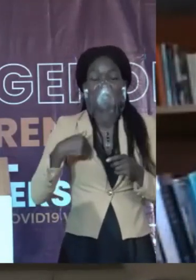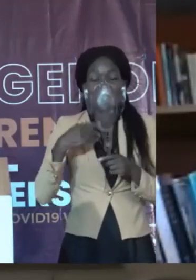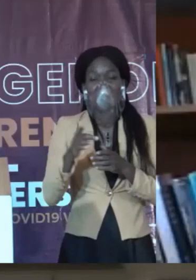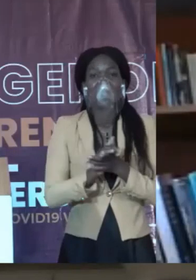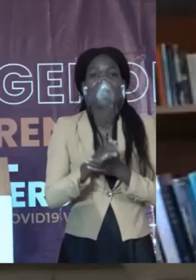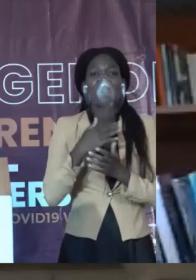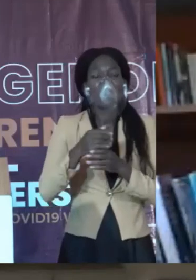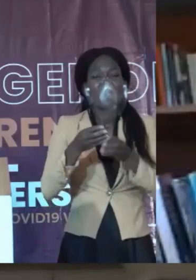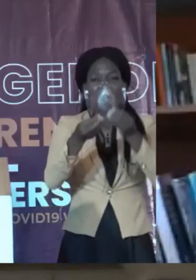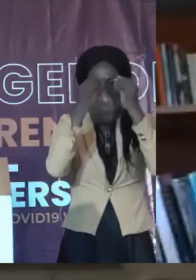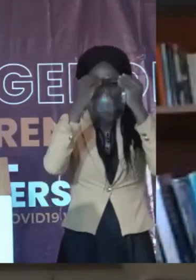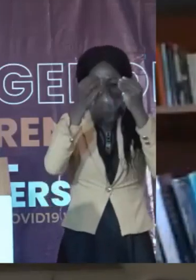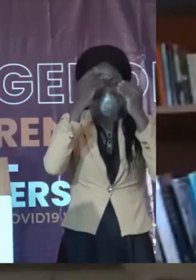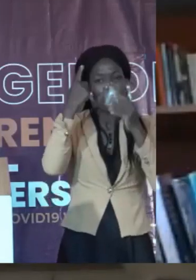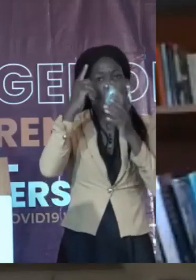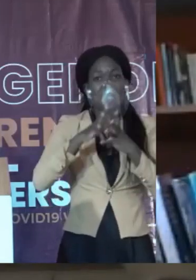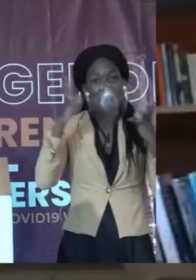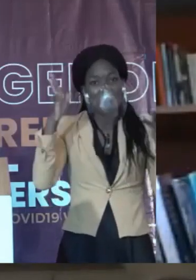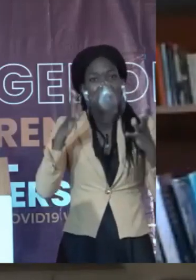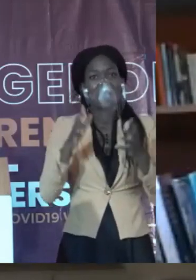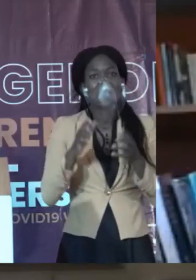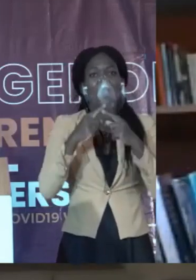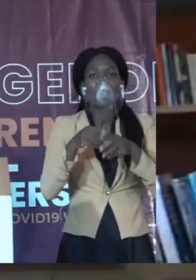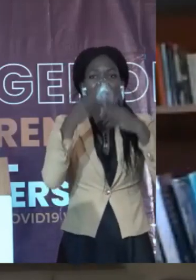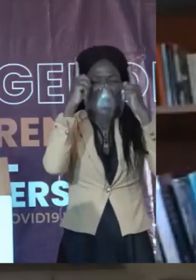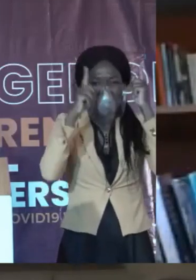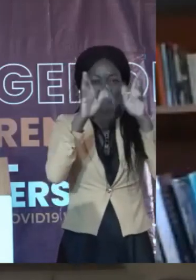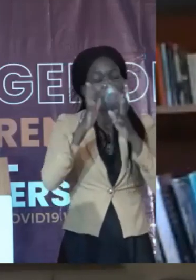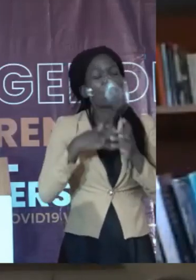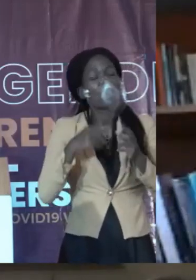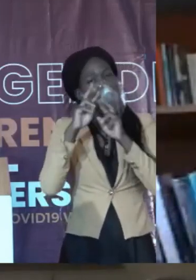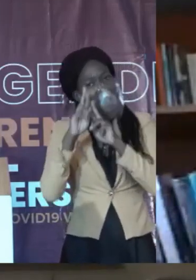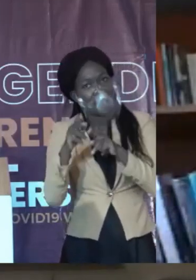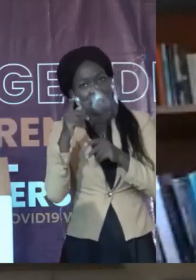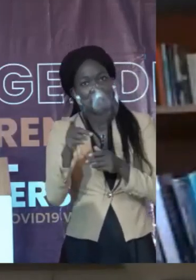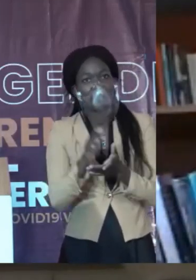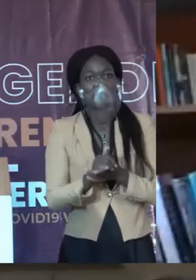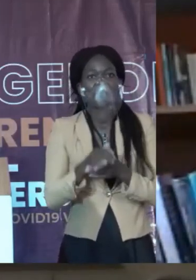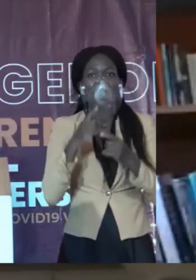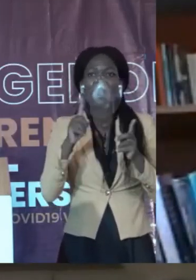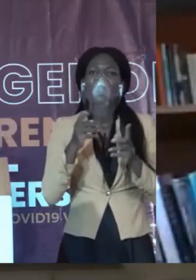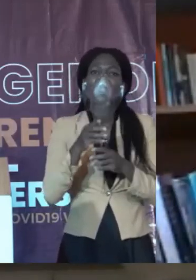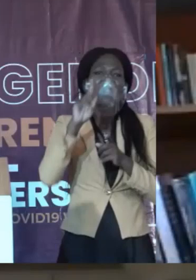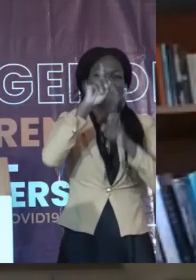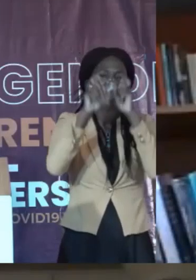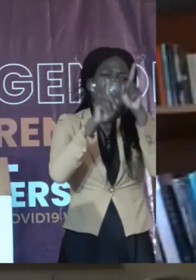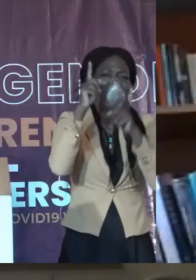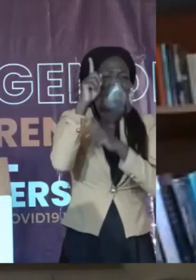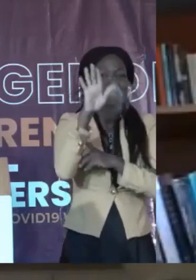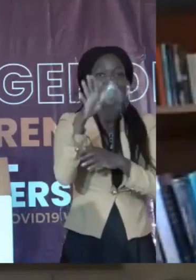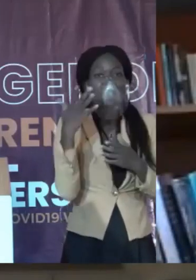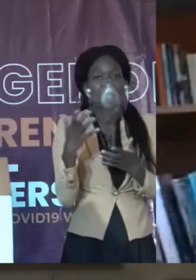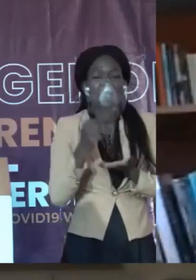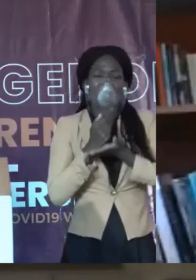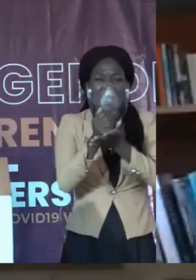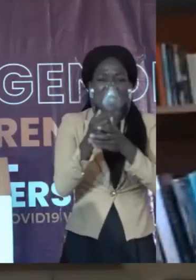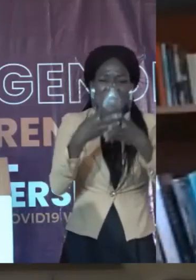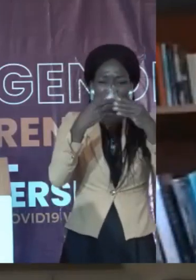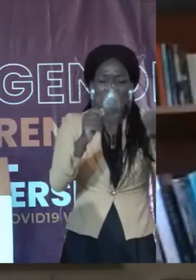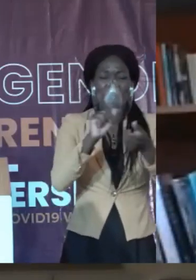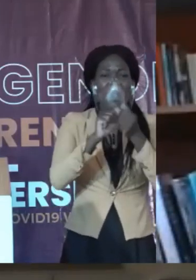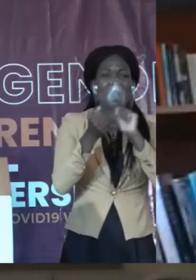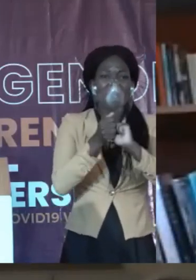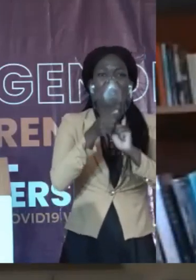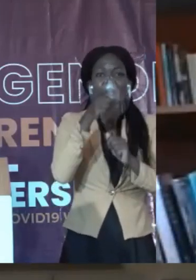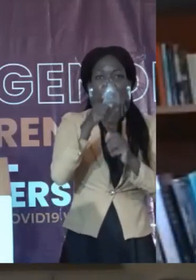the value that it holds. And it needs to be effectively utilized in responding to and managing climate and disasters in families and in their